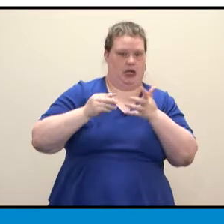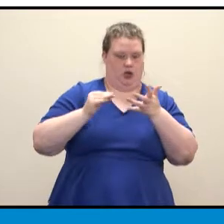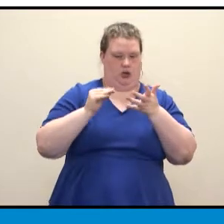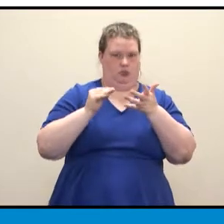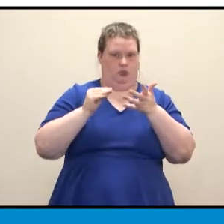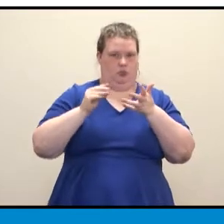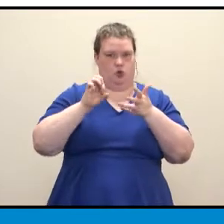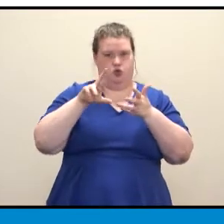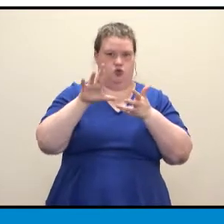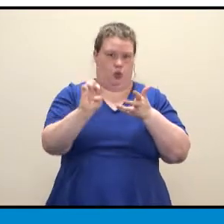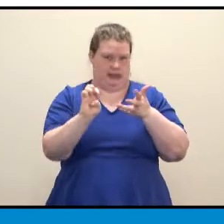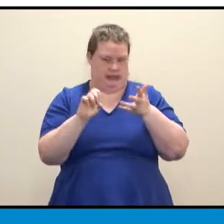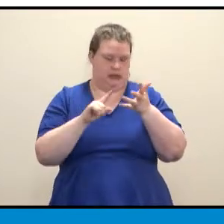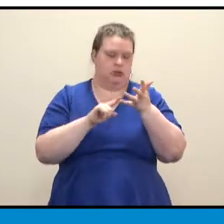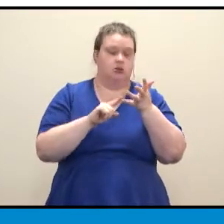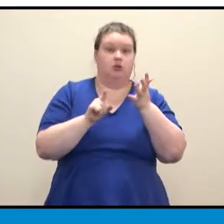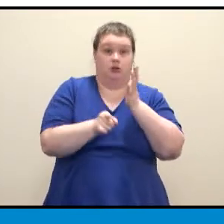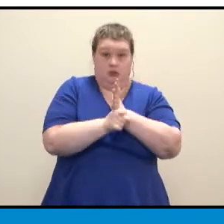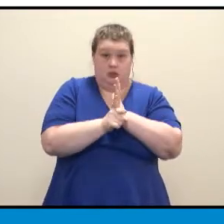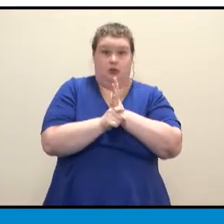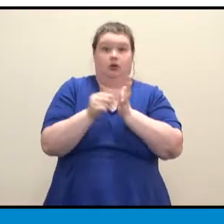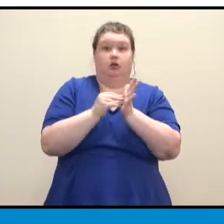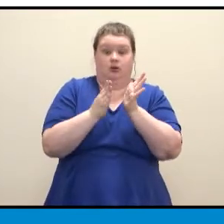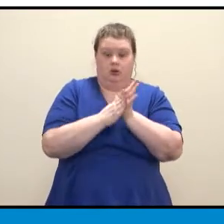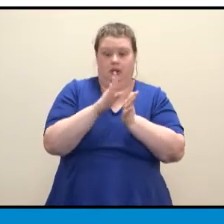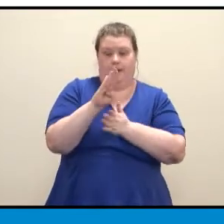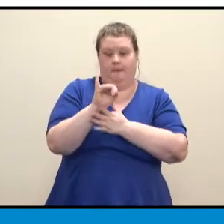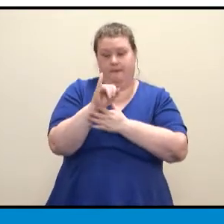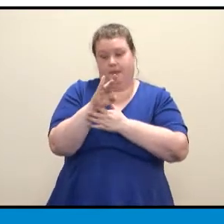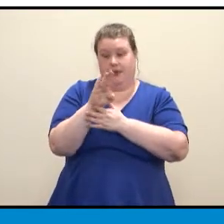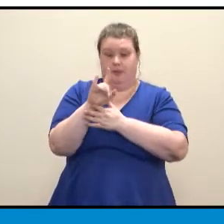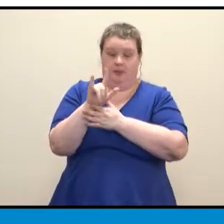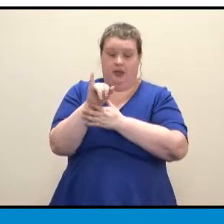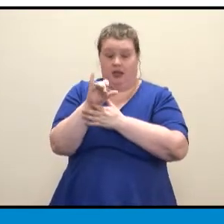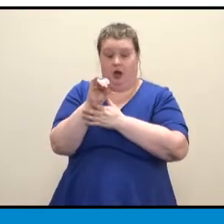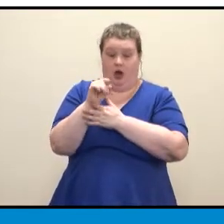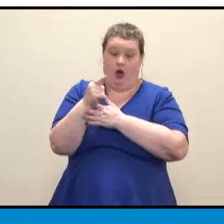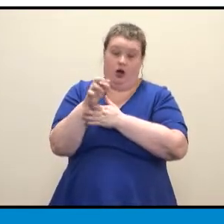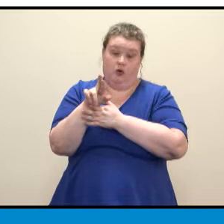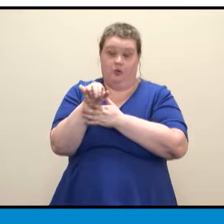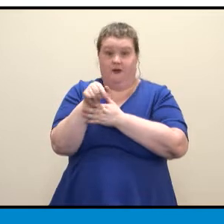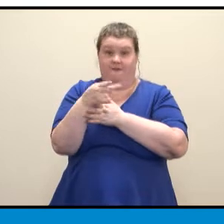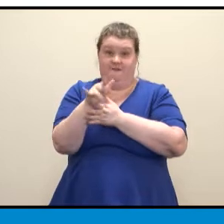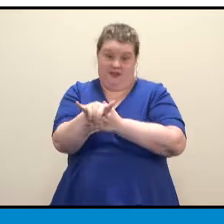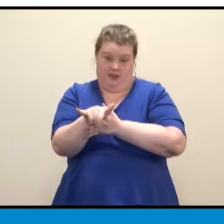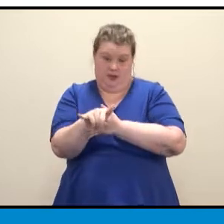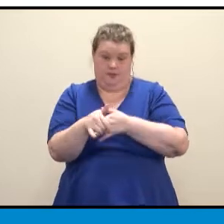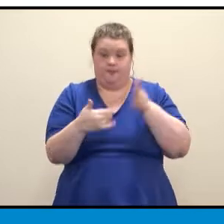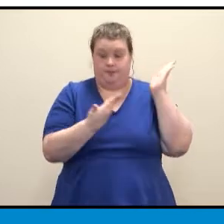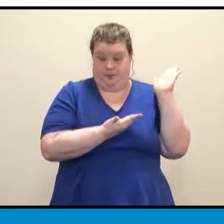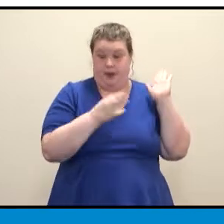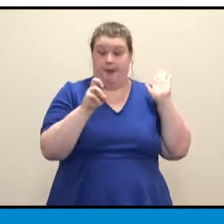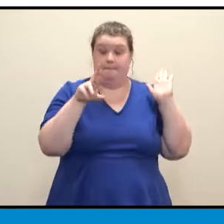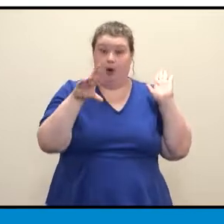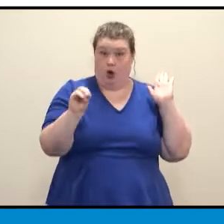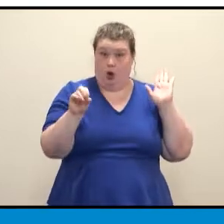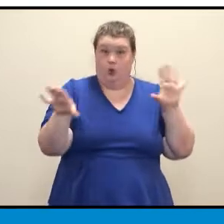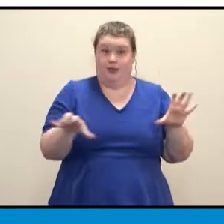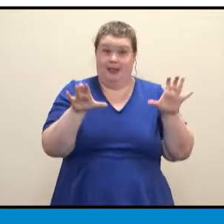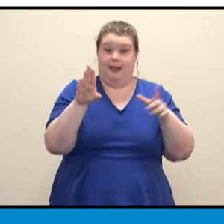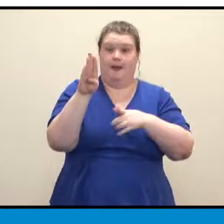bibliography. Mark Gaitan placed third with his individual website creation, the Berlin Conference 1884 to